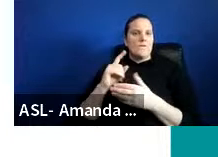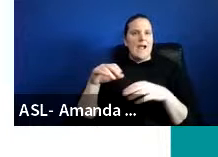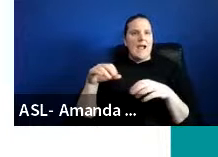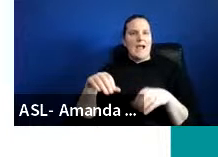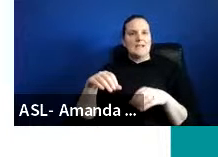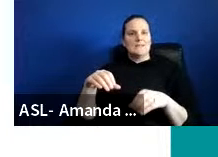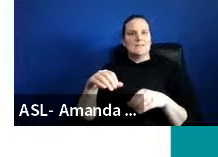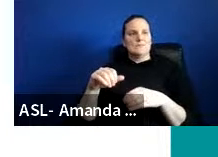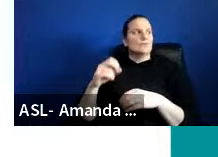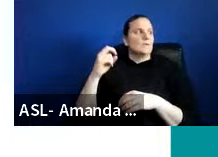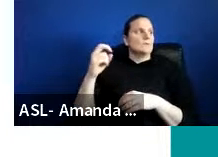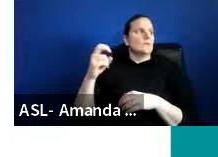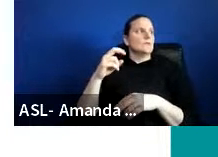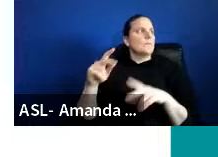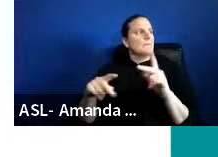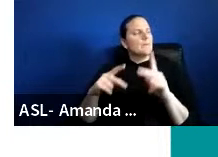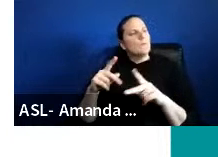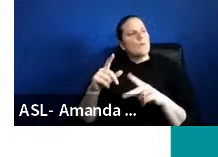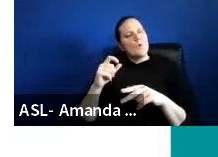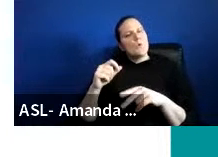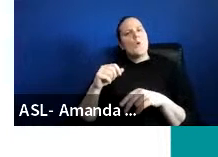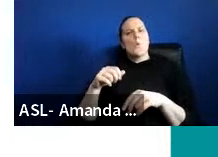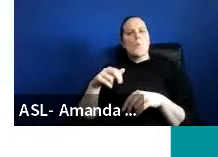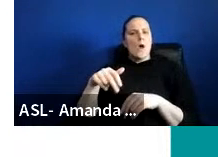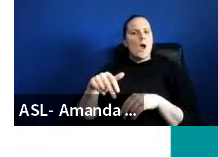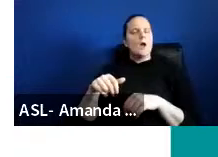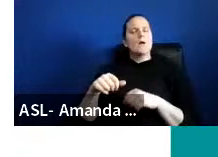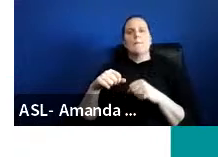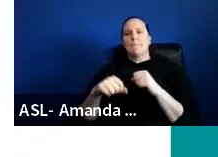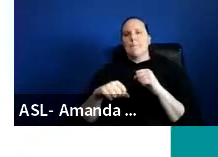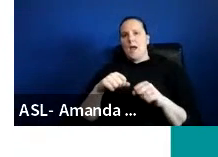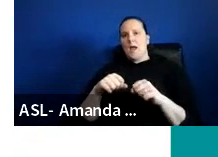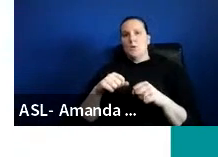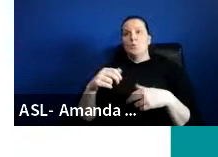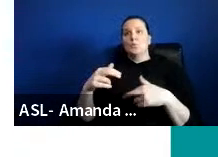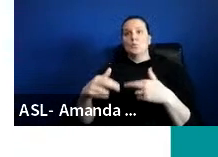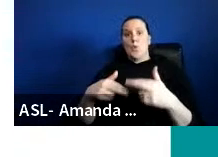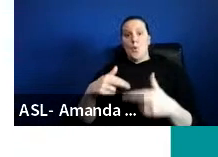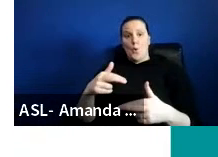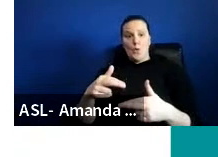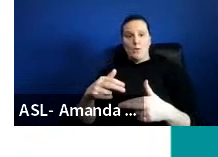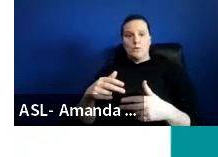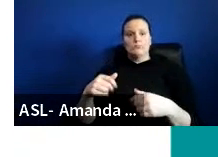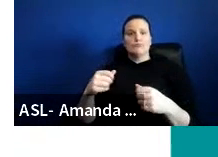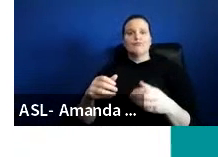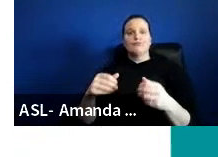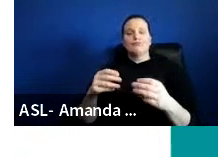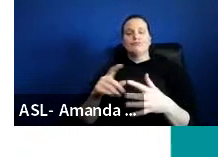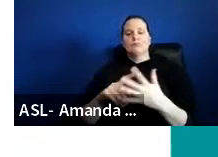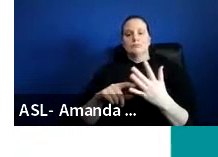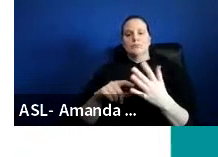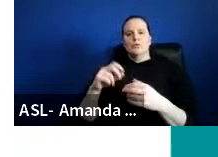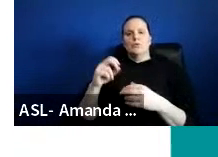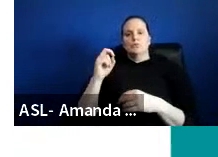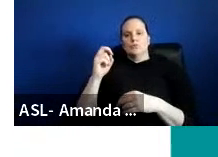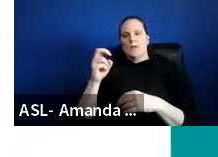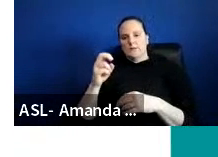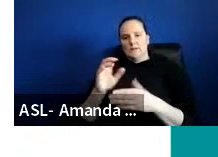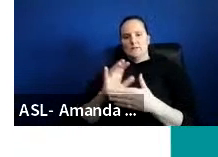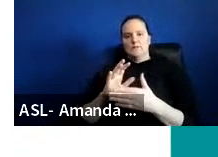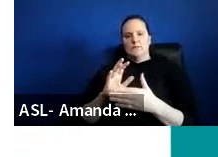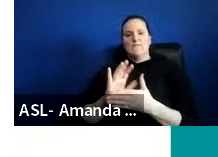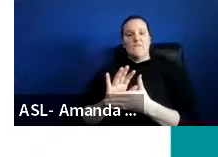transportation for people who walk, bike, and roll, as well as transit videos. So hopefully we'll be able to show that and share it